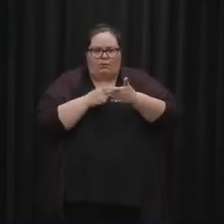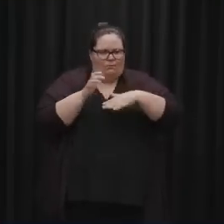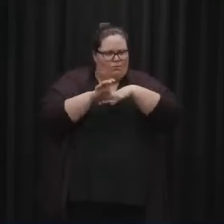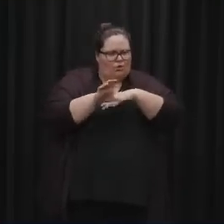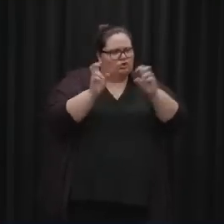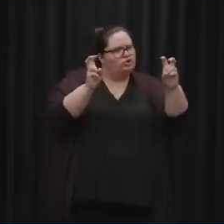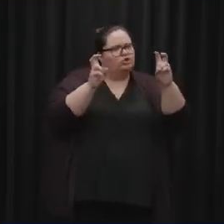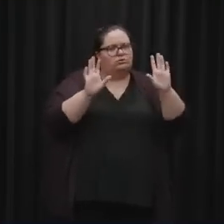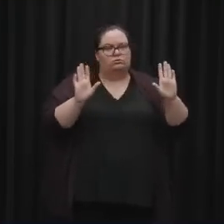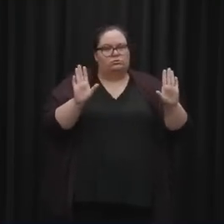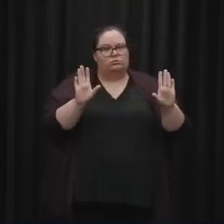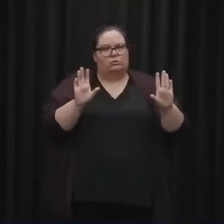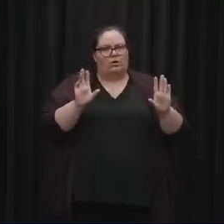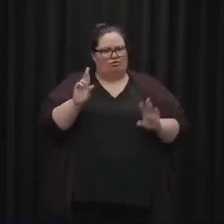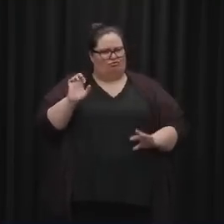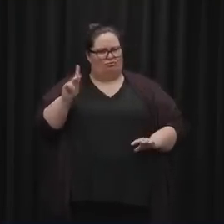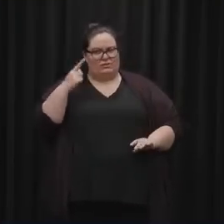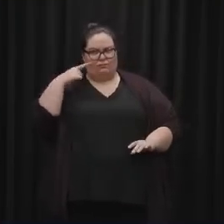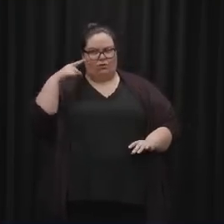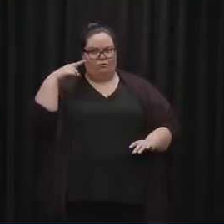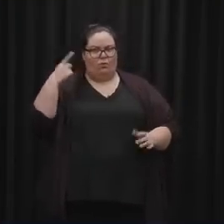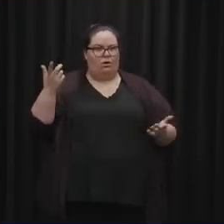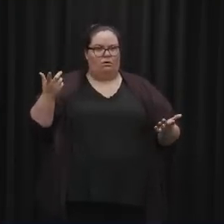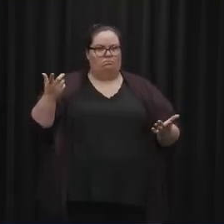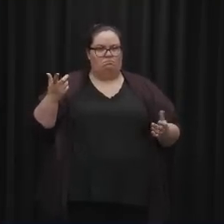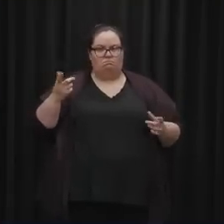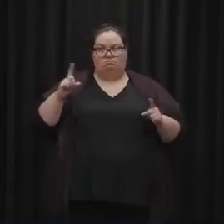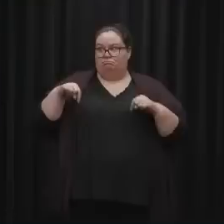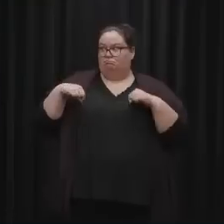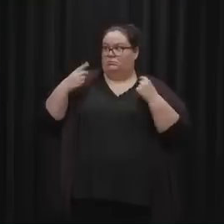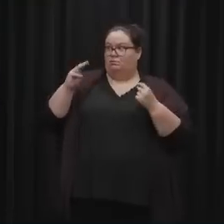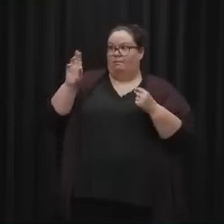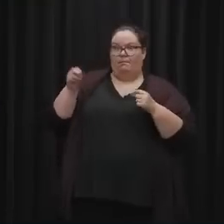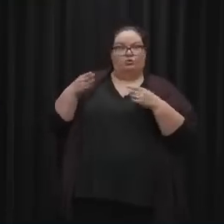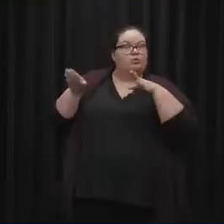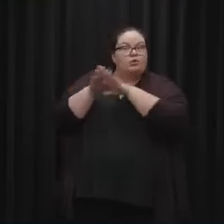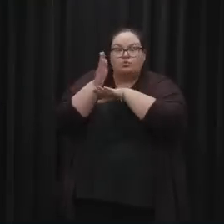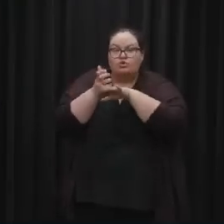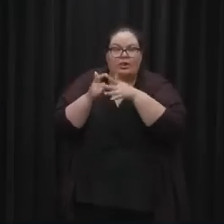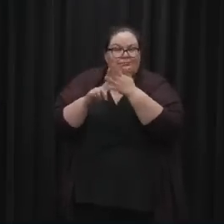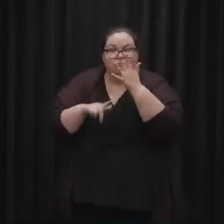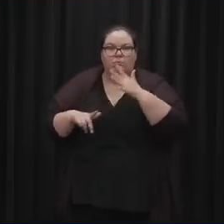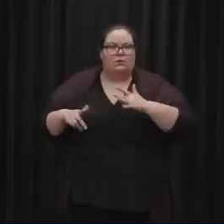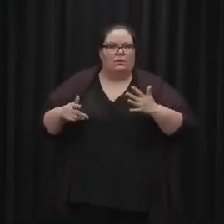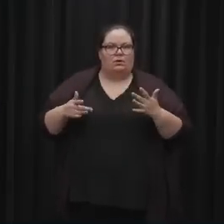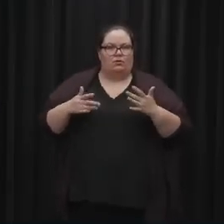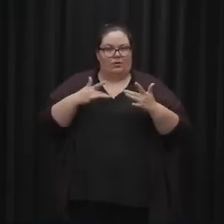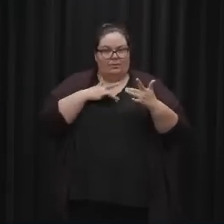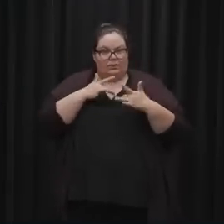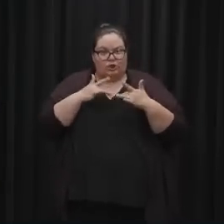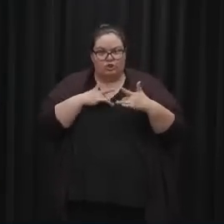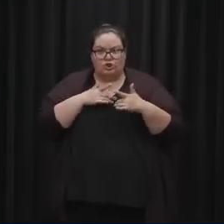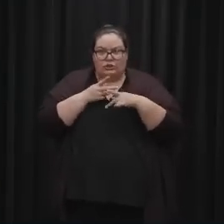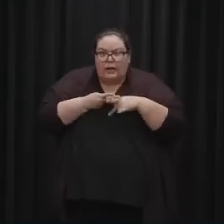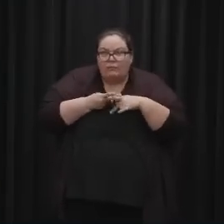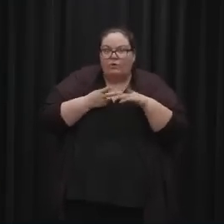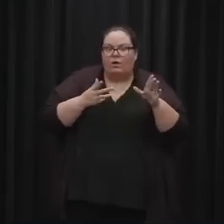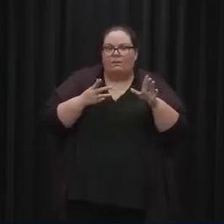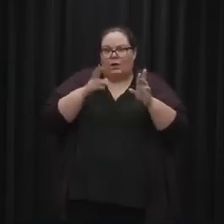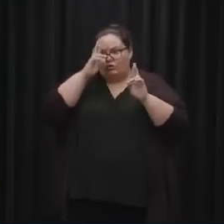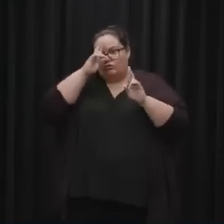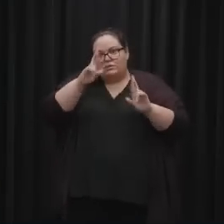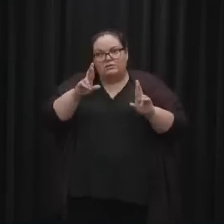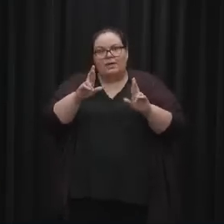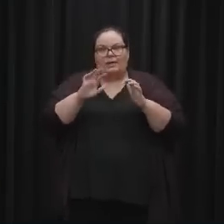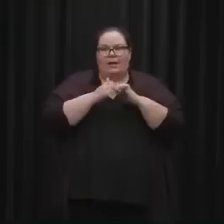not going to take the risk. We're not going to go by chance. We haven't done that since we started, and we're not going to start now. We've been very cautious, but we're very